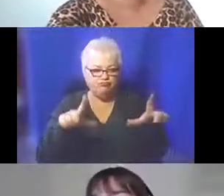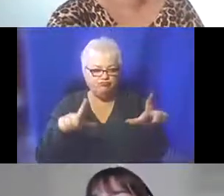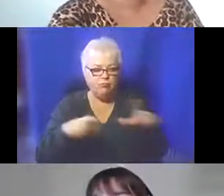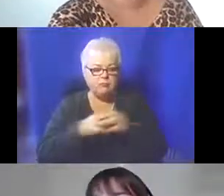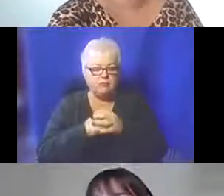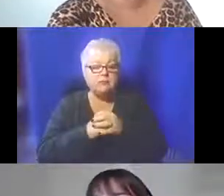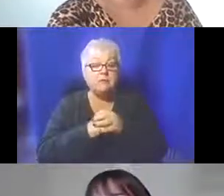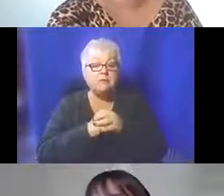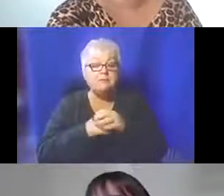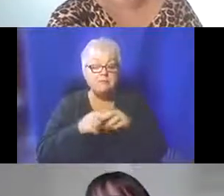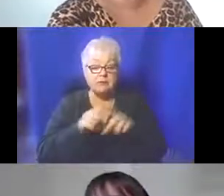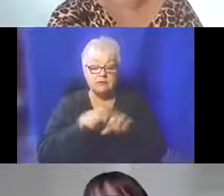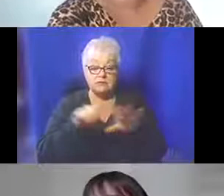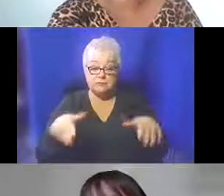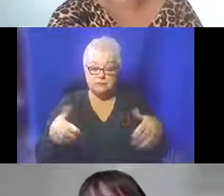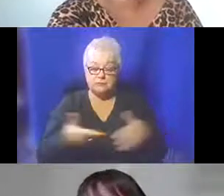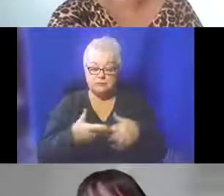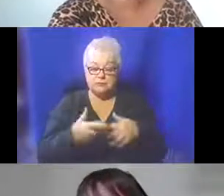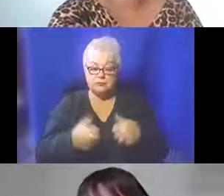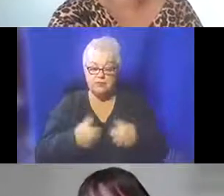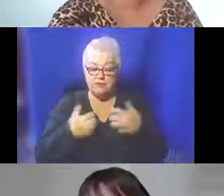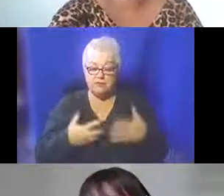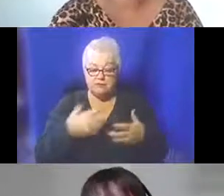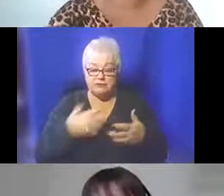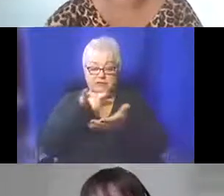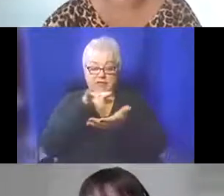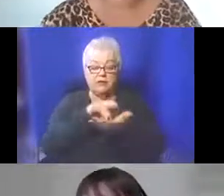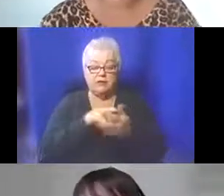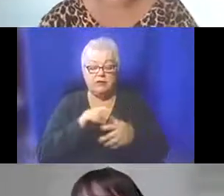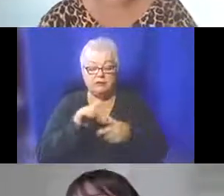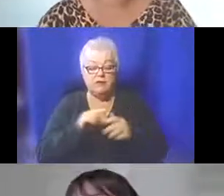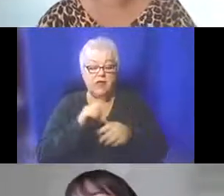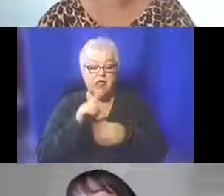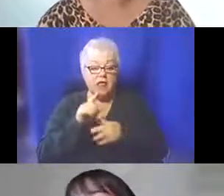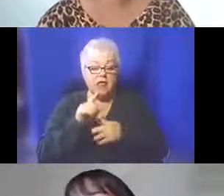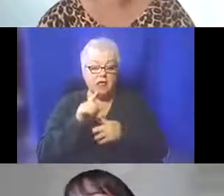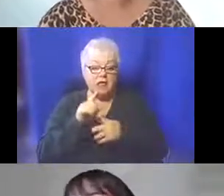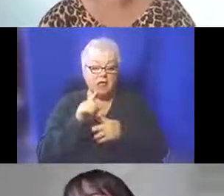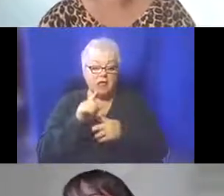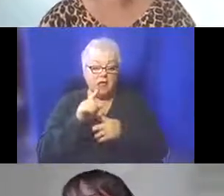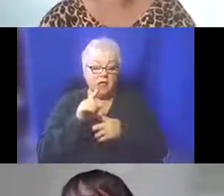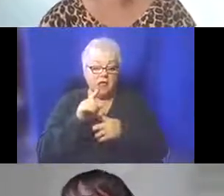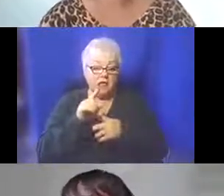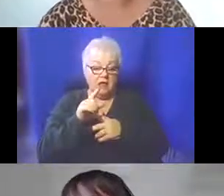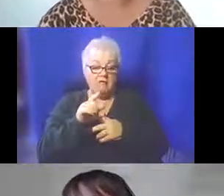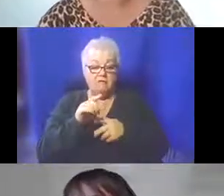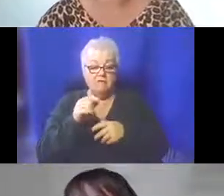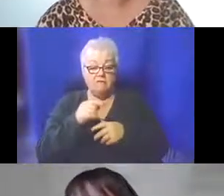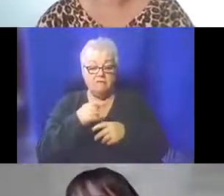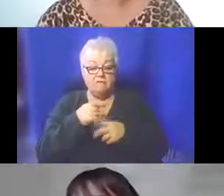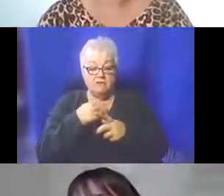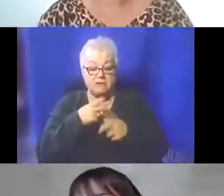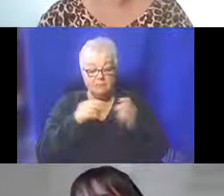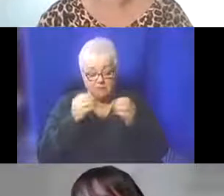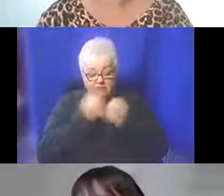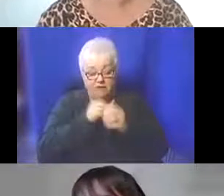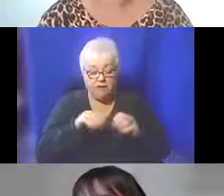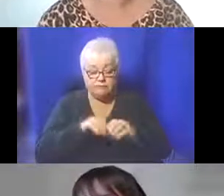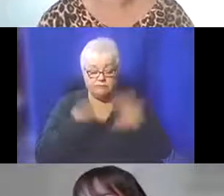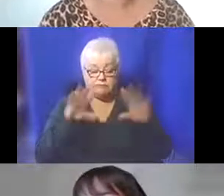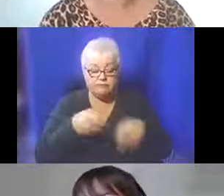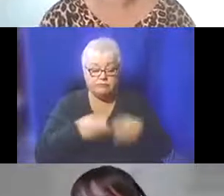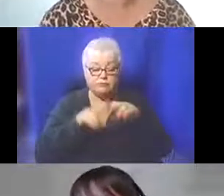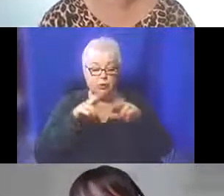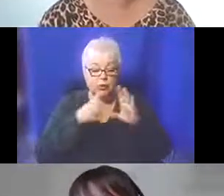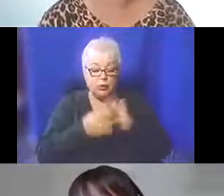And I'd also like to introduce to you our survivor-centered initiative, Rising Voices. Rising Voices amplifies the stories,